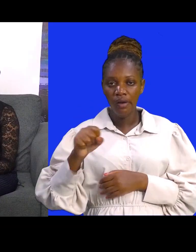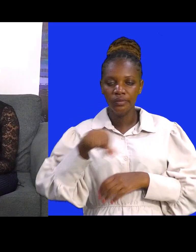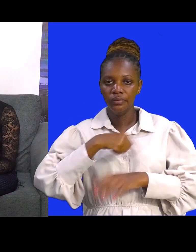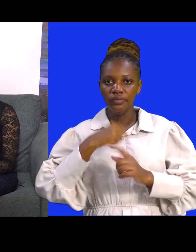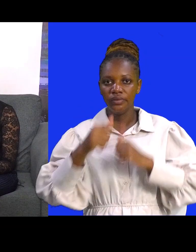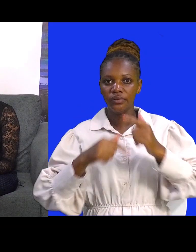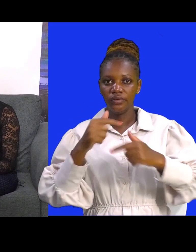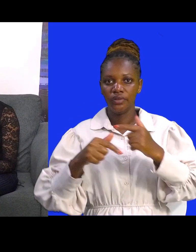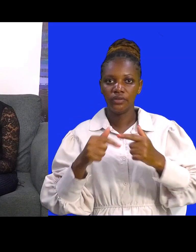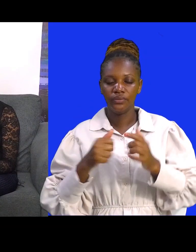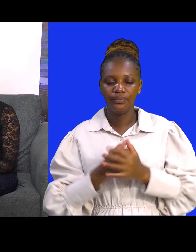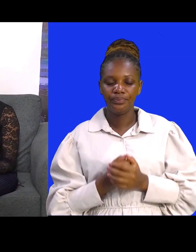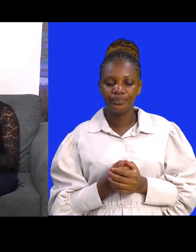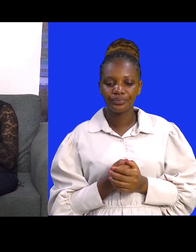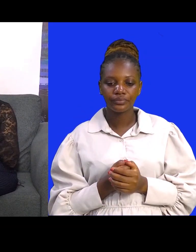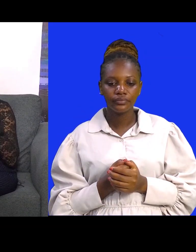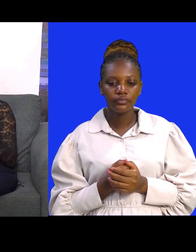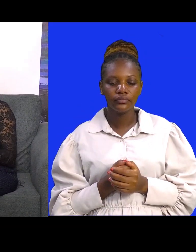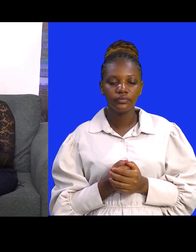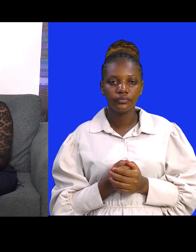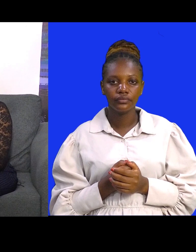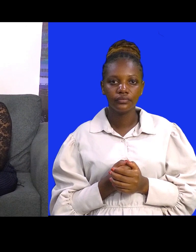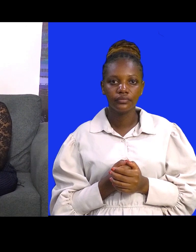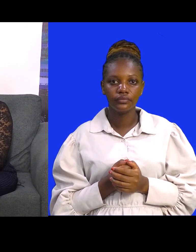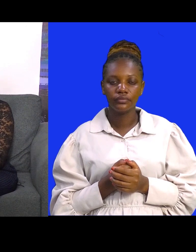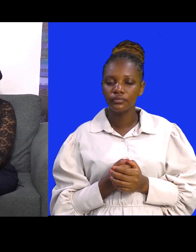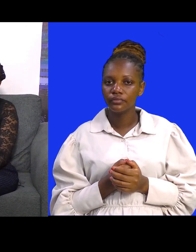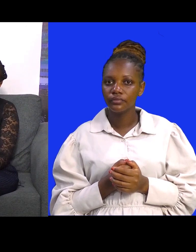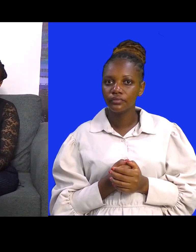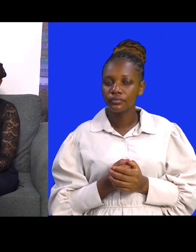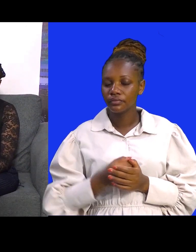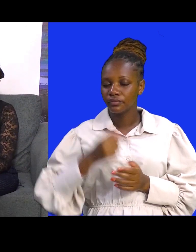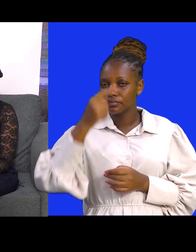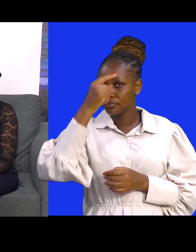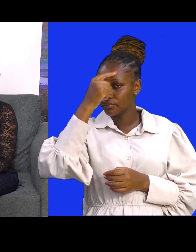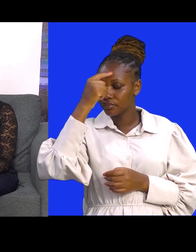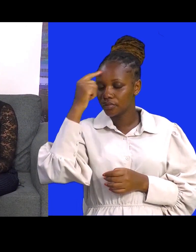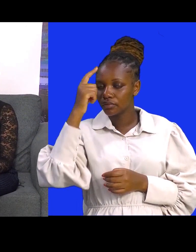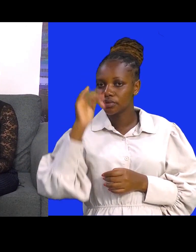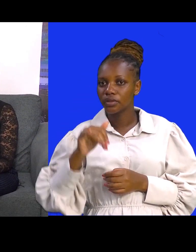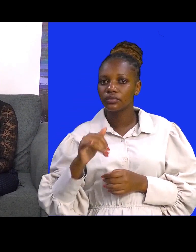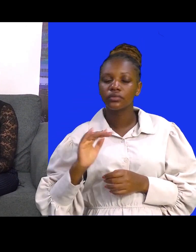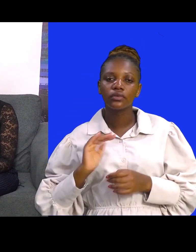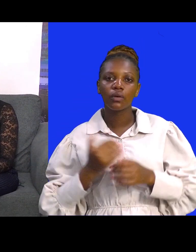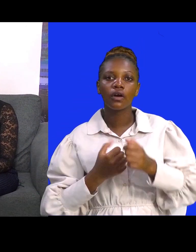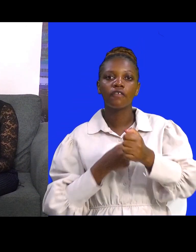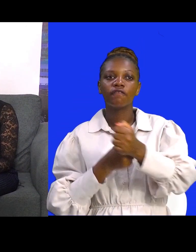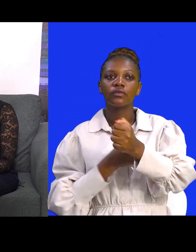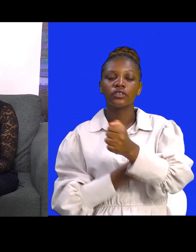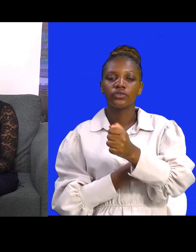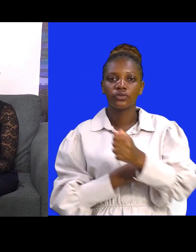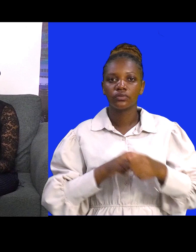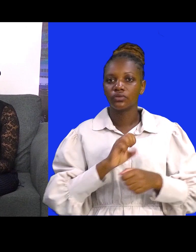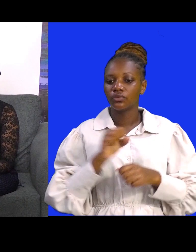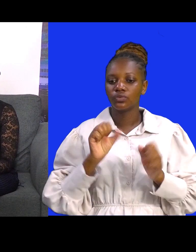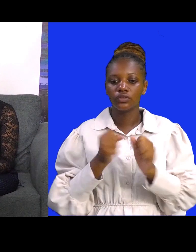Wait. Yes, yes. We still continue the digital marketing side, because that's was one of our